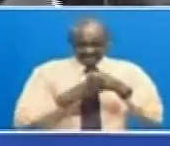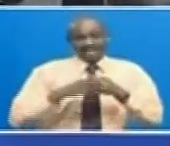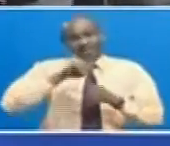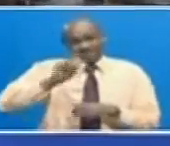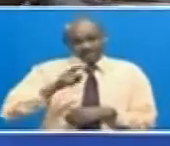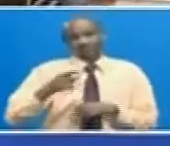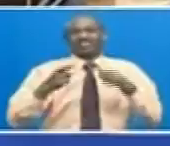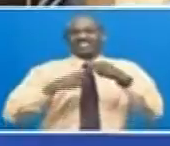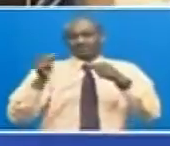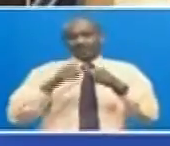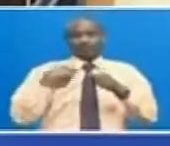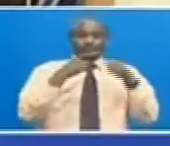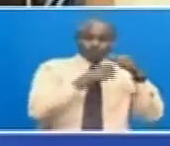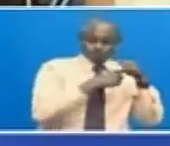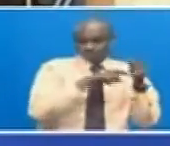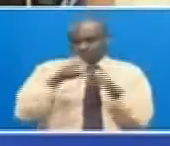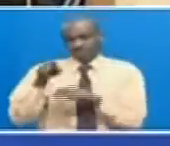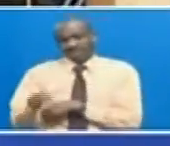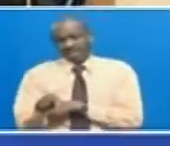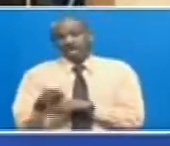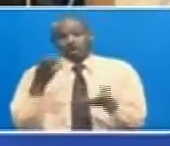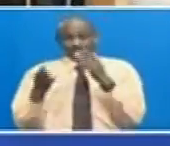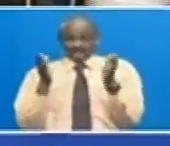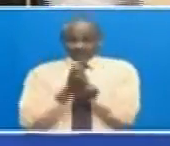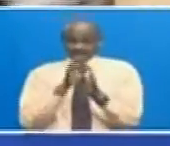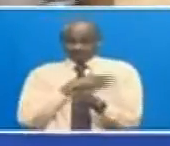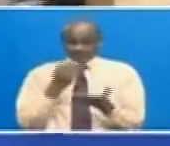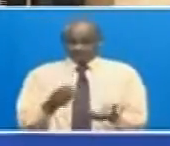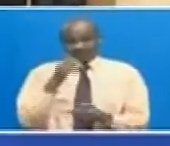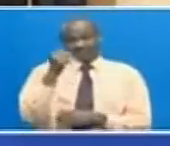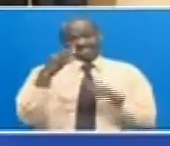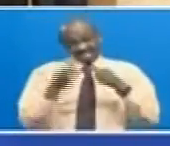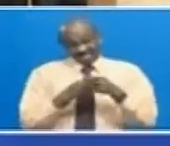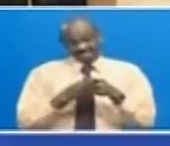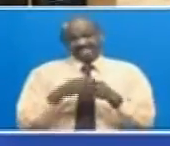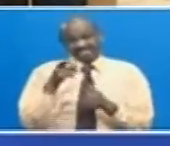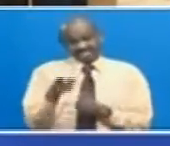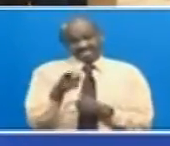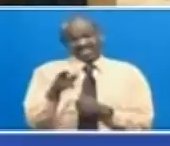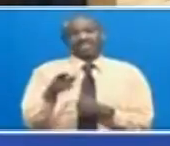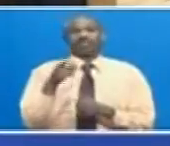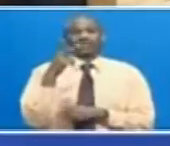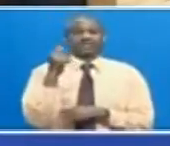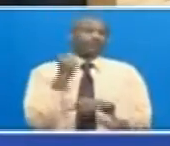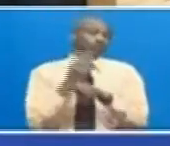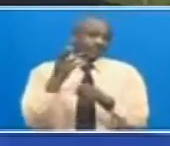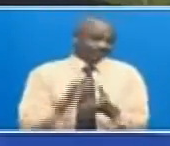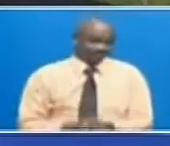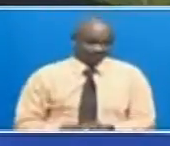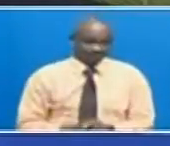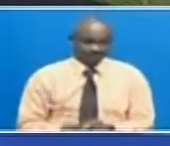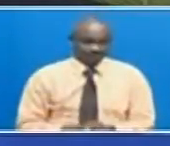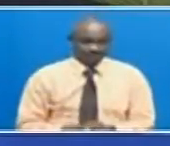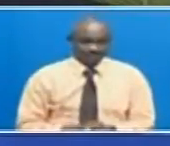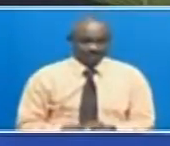the 6 months through June this year, compared with a profit of 58 million shillings in the same period of 2014.